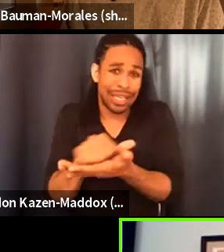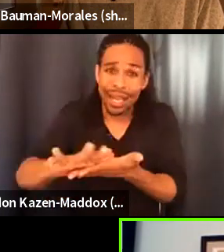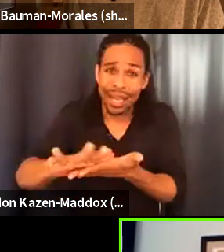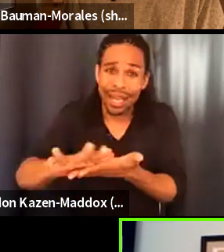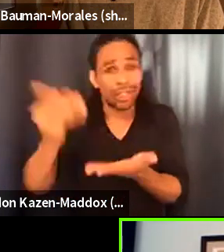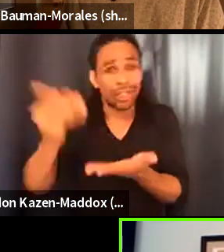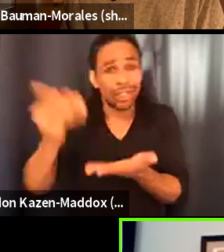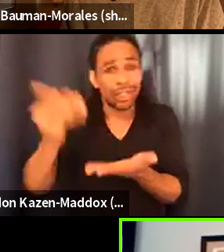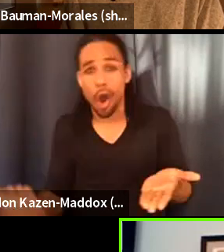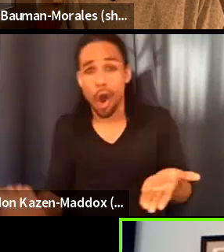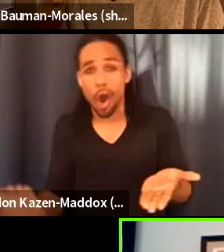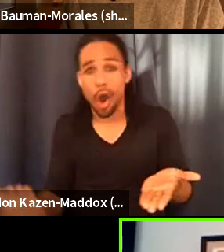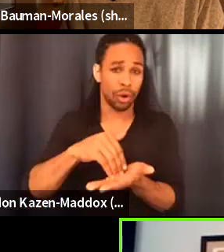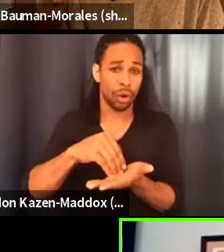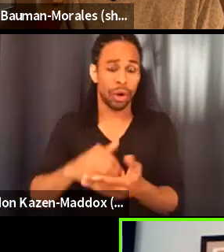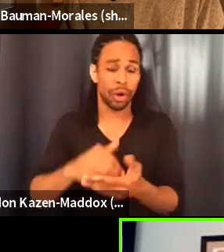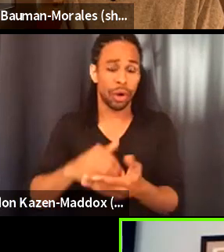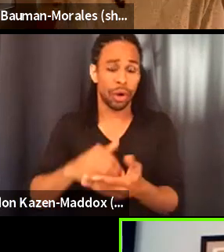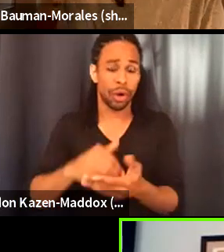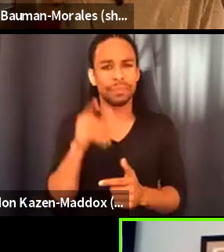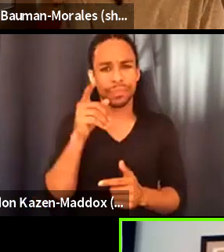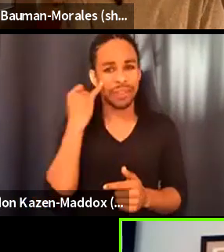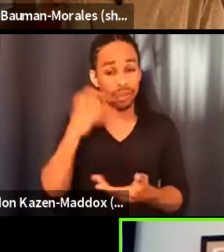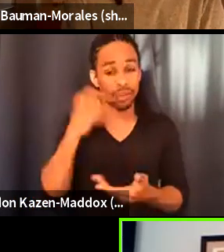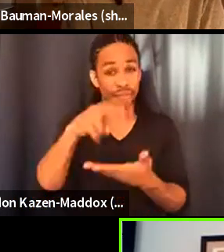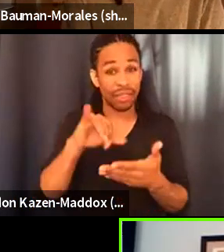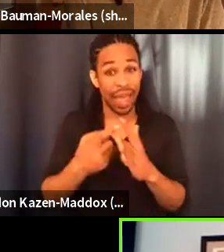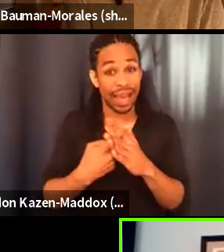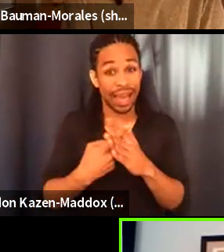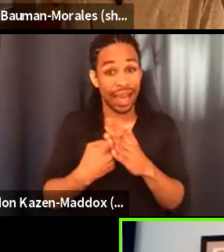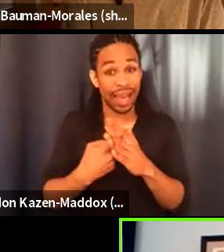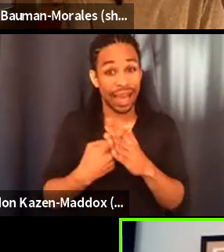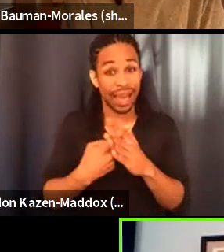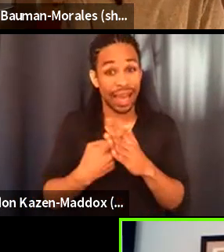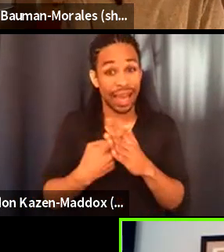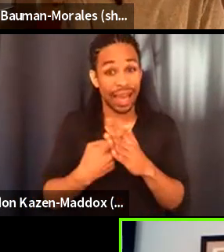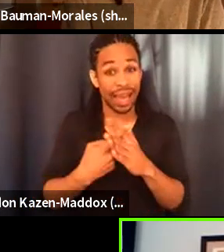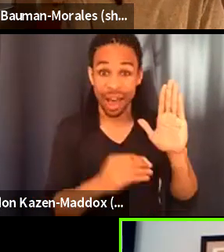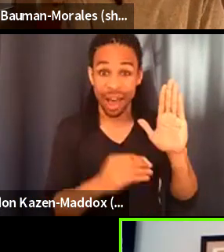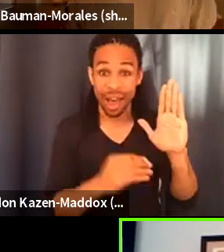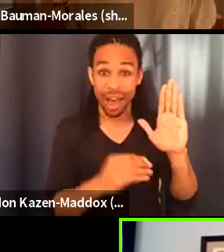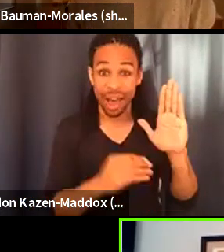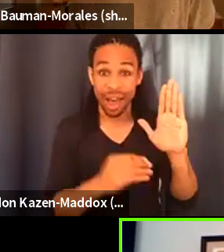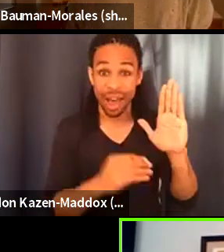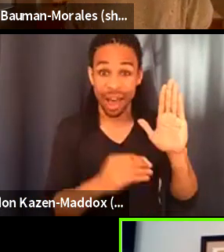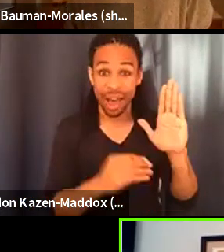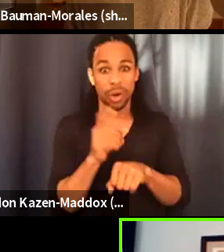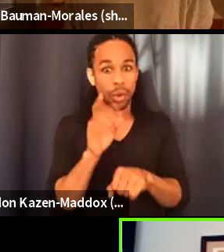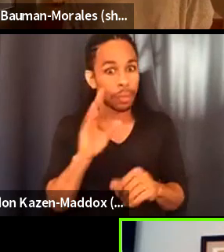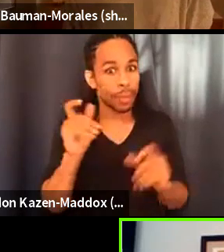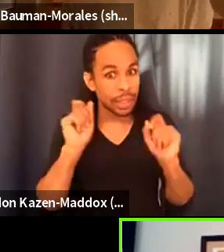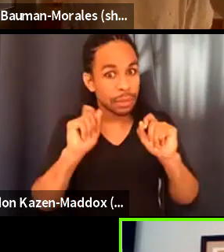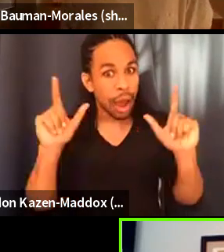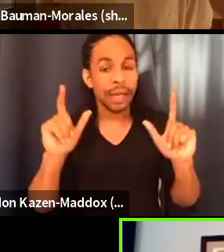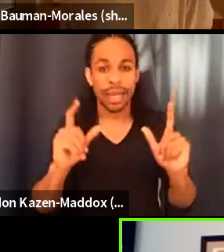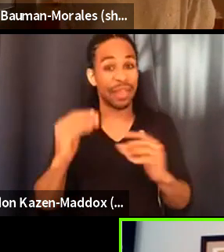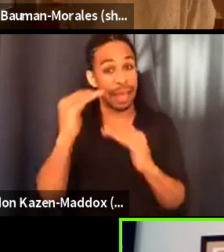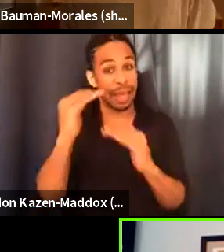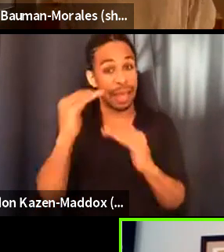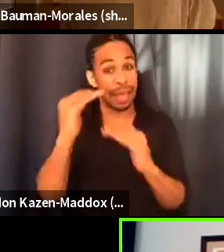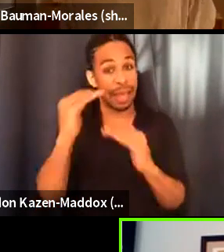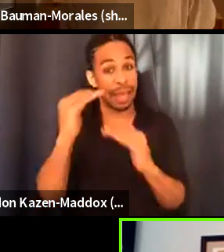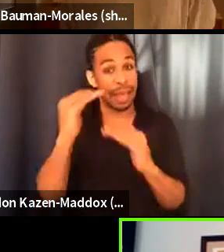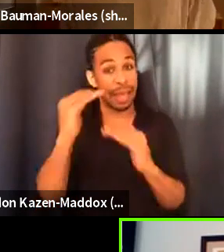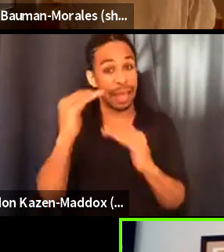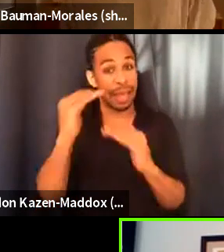be struck by what an imbalance there is in this field. And, you know, I'm not setting myself up